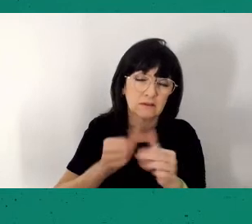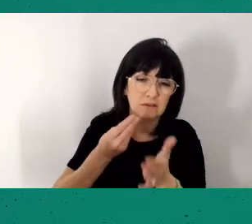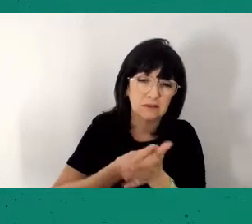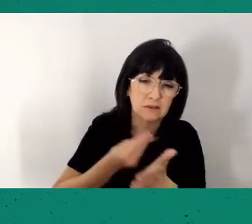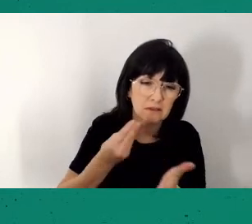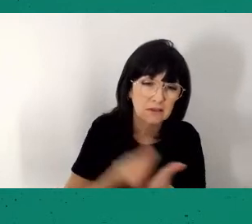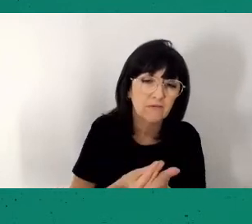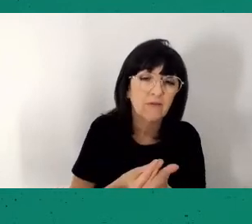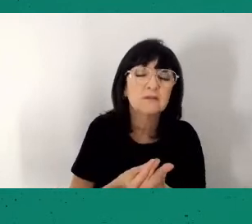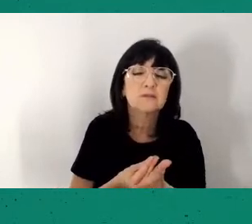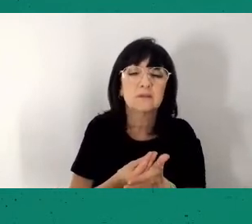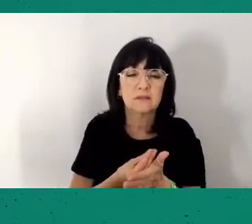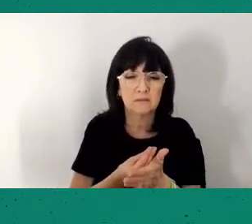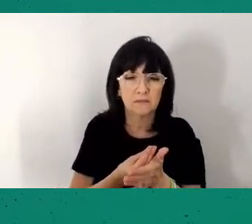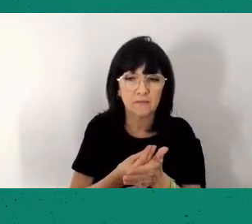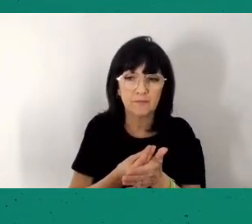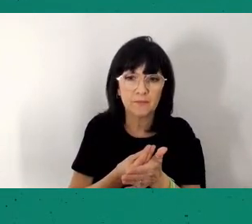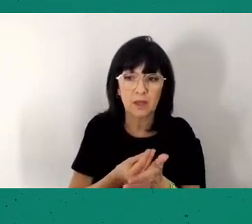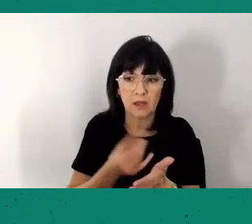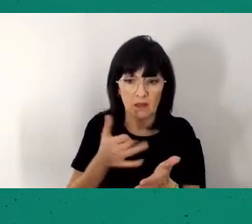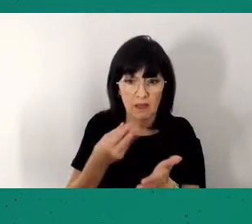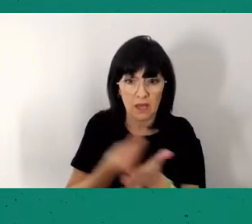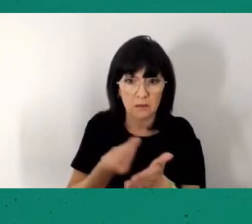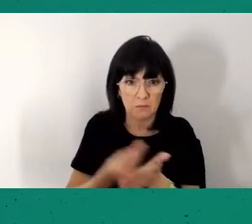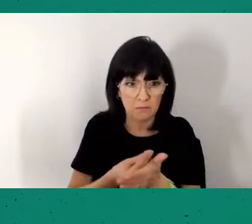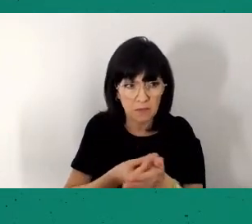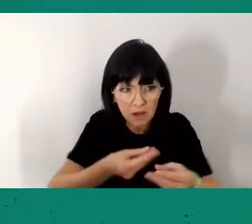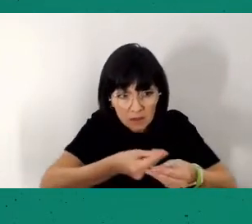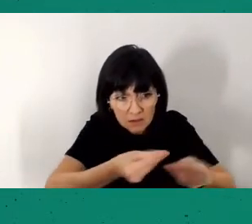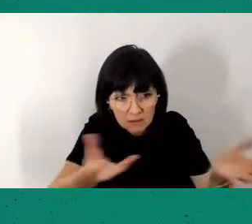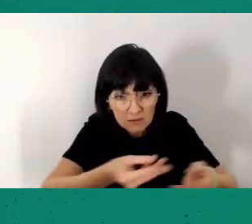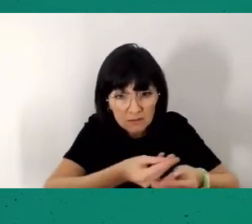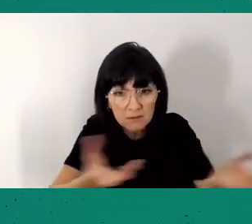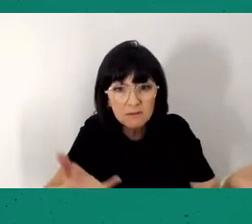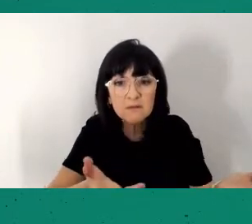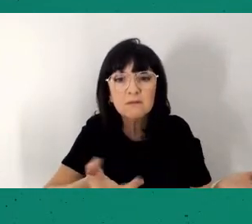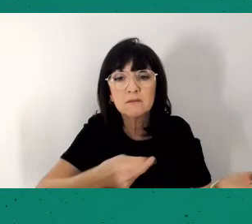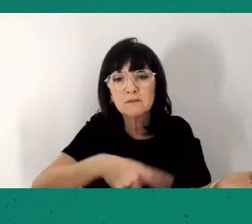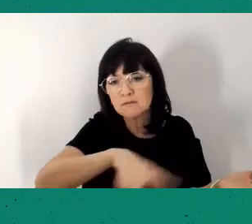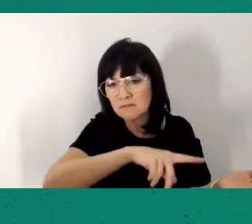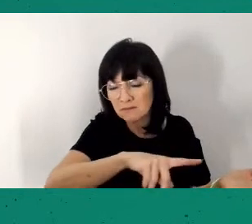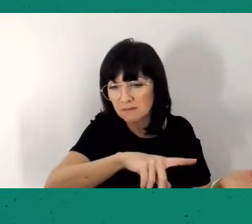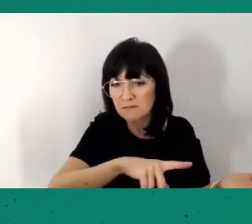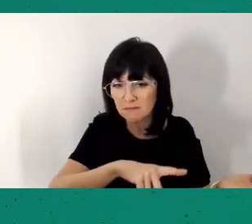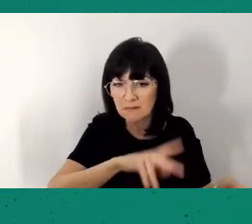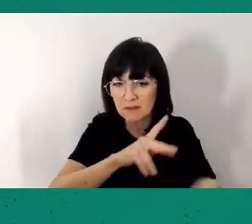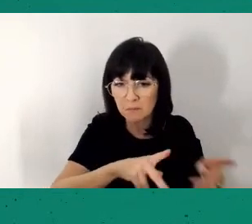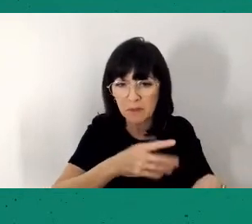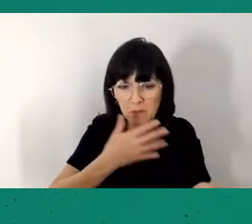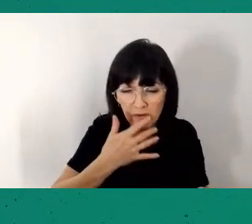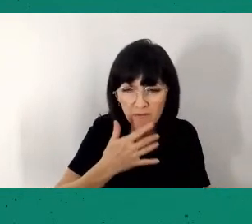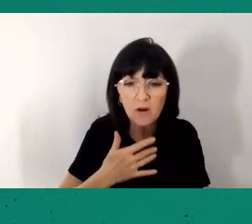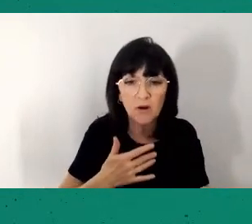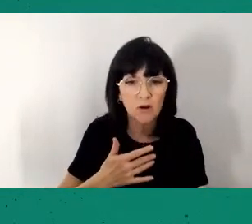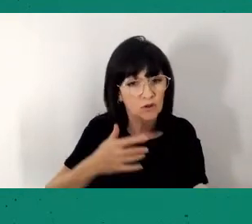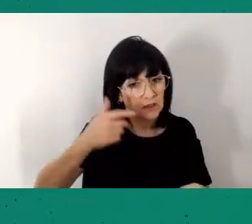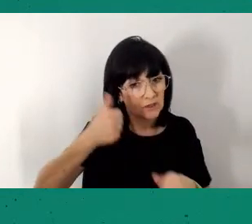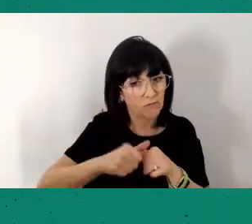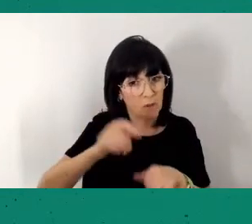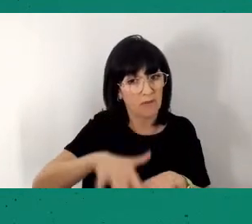and for teachers, I believe, if I'm remembering correctly, there was a teacher